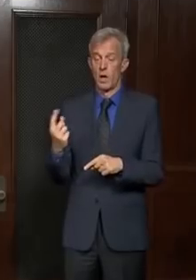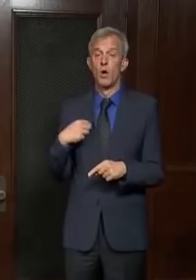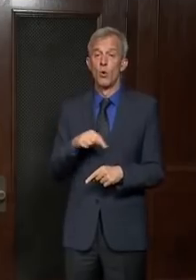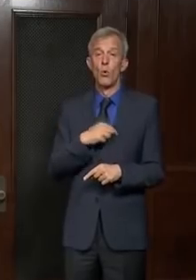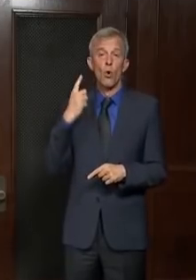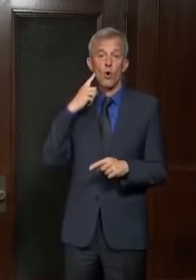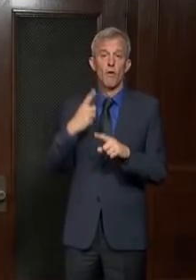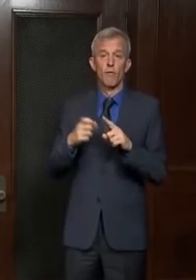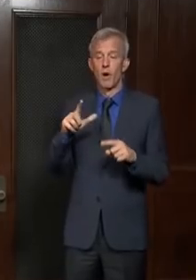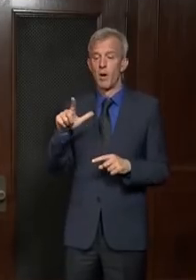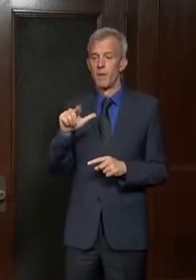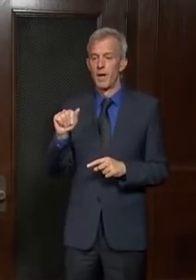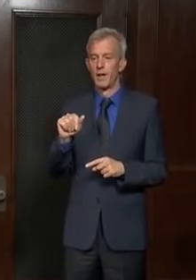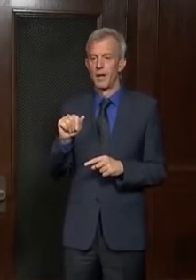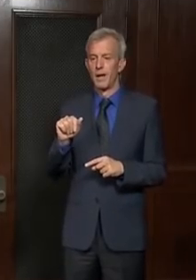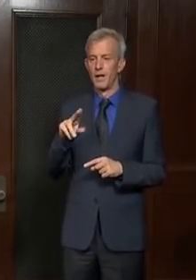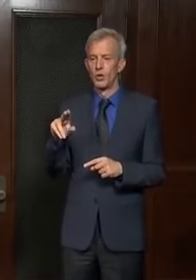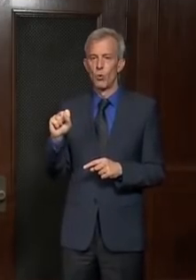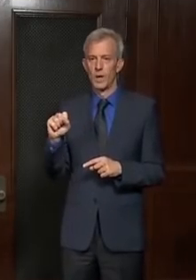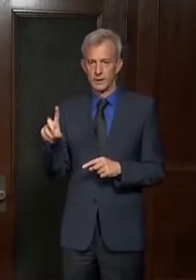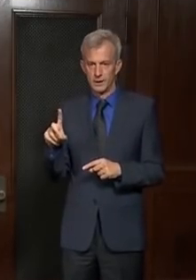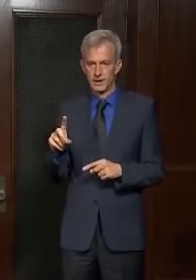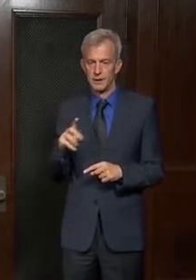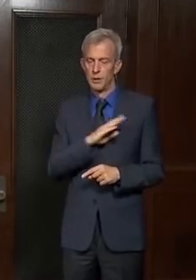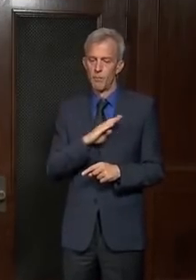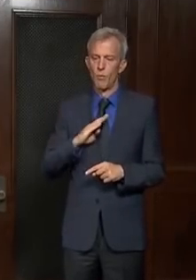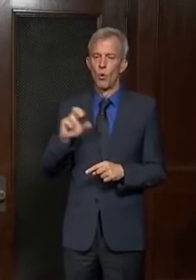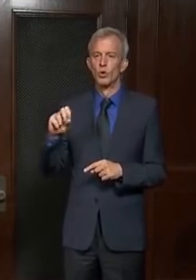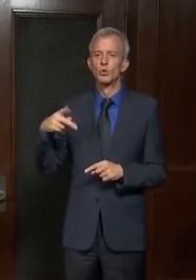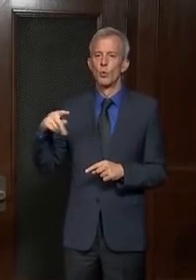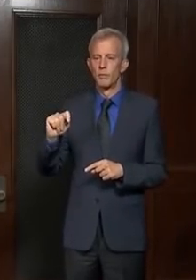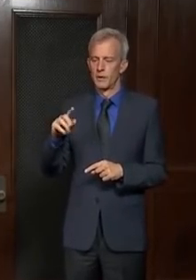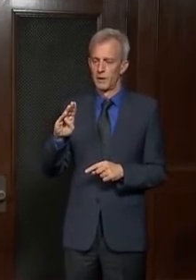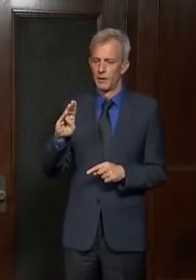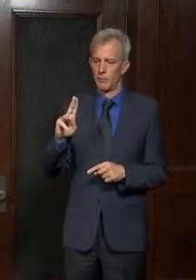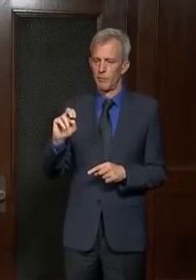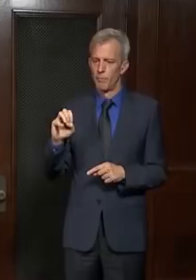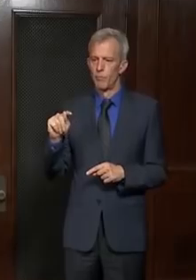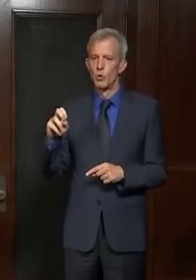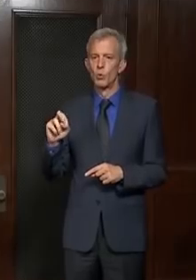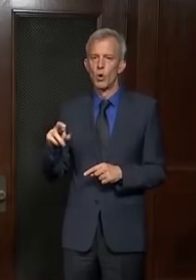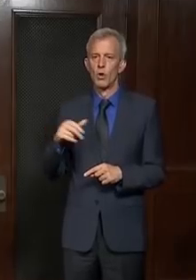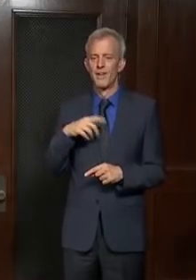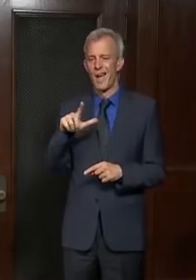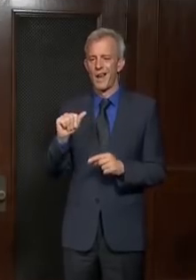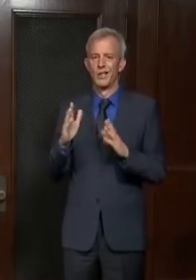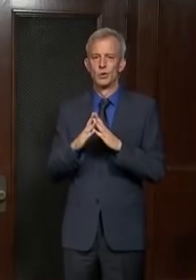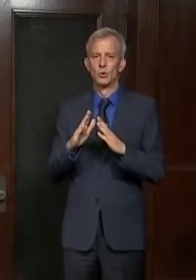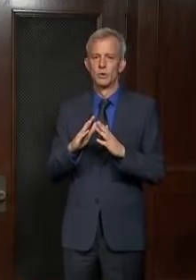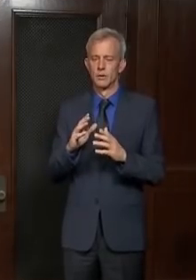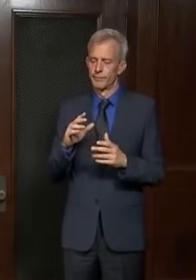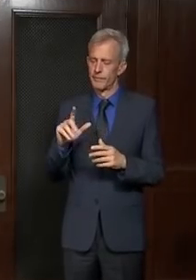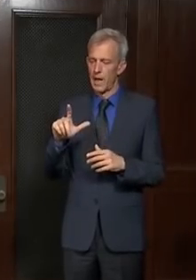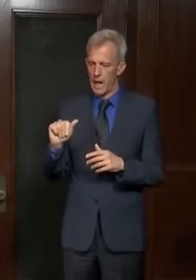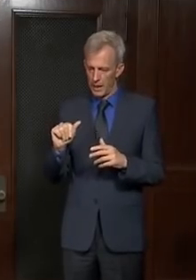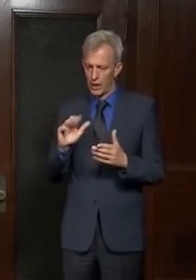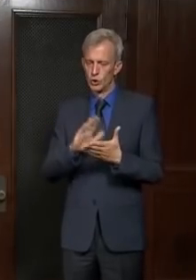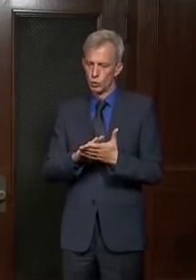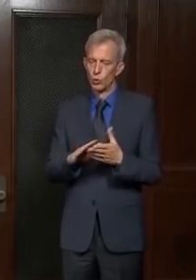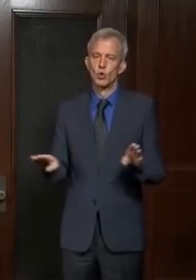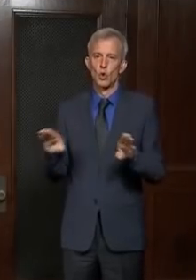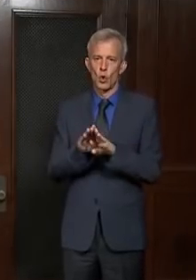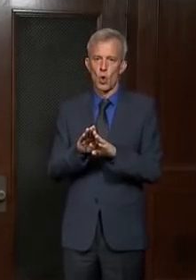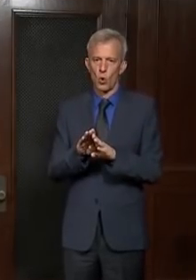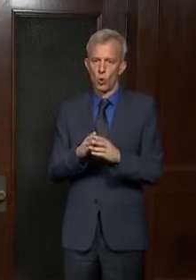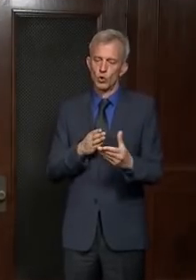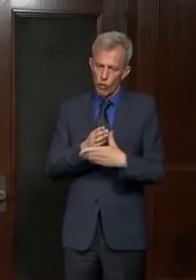heard from LAUSD, the board, and Superintendent Buettner that LAUSD schools will remain closed through the summer. It's the right decision, and I